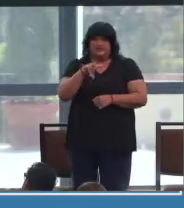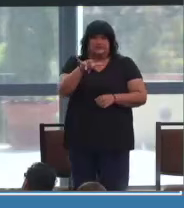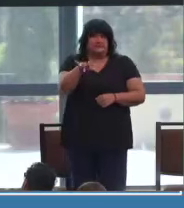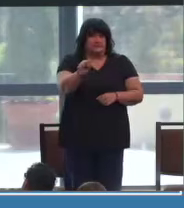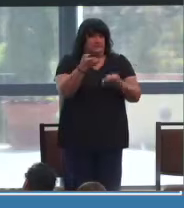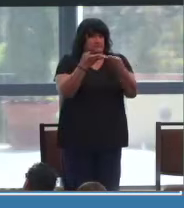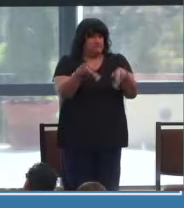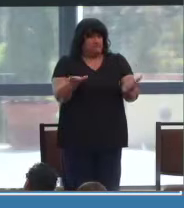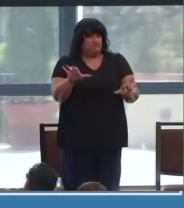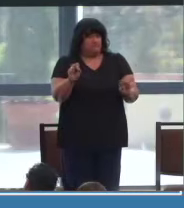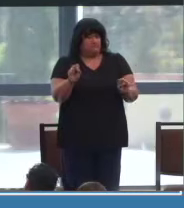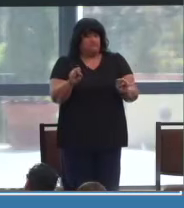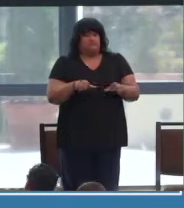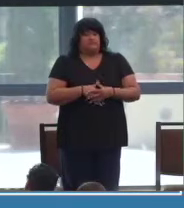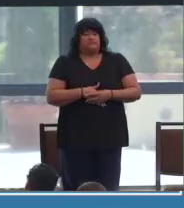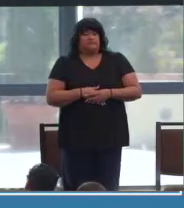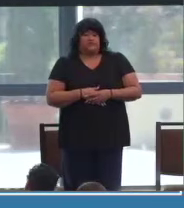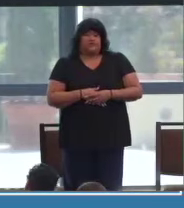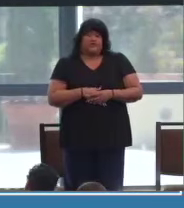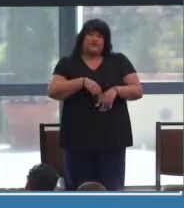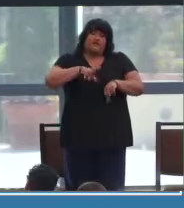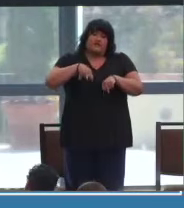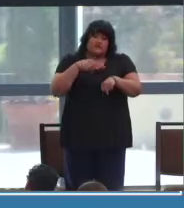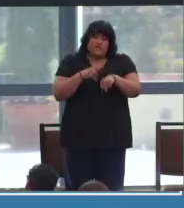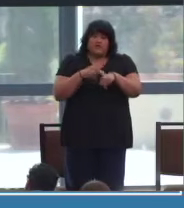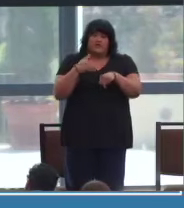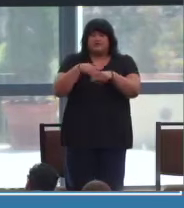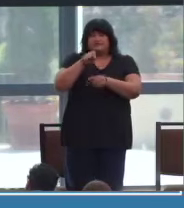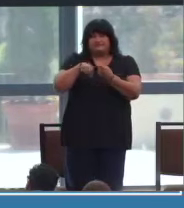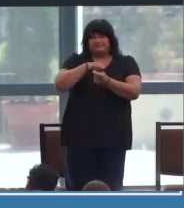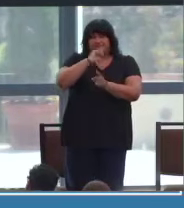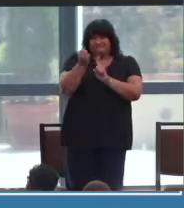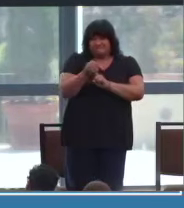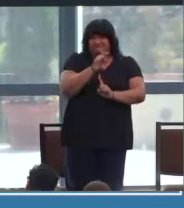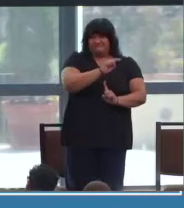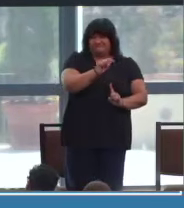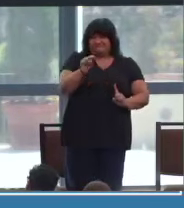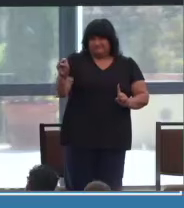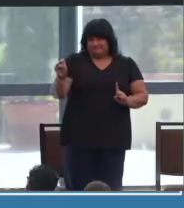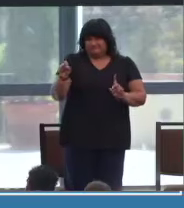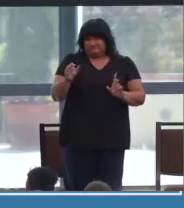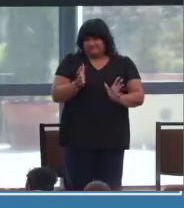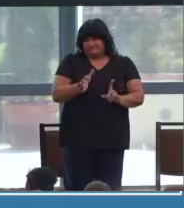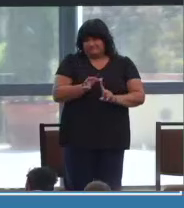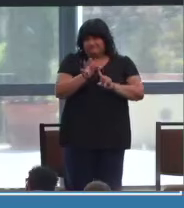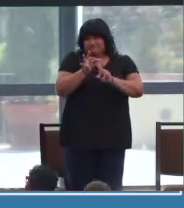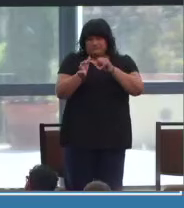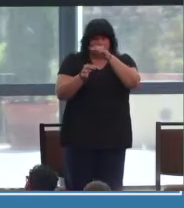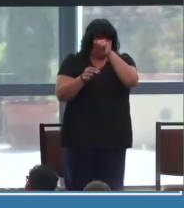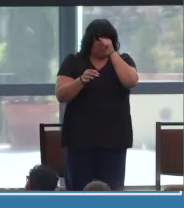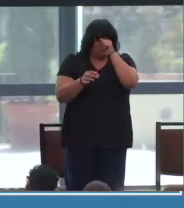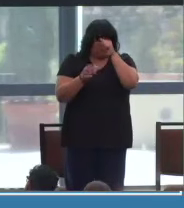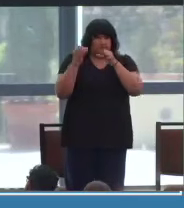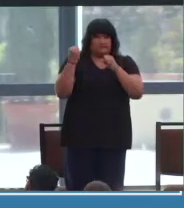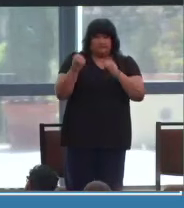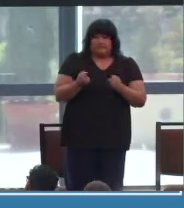Yes, generally. Of course, there will always be specific circumstances. I would try, if you have a strong